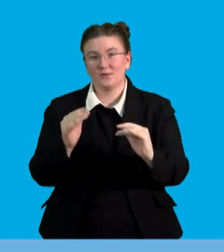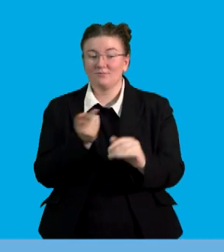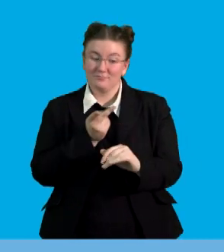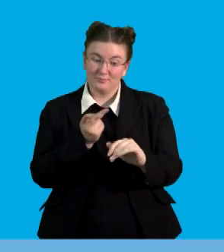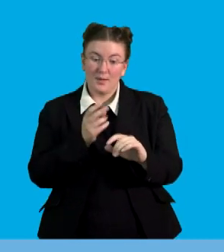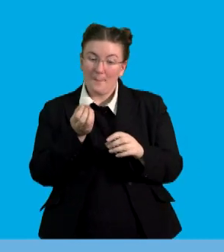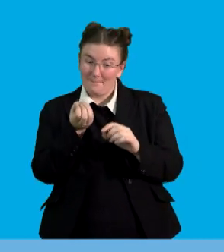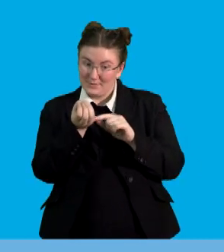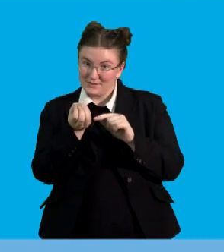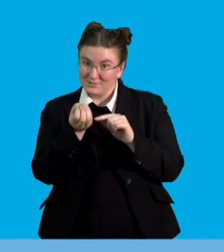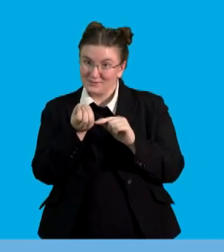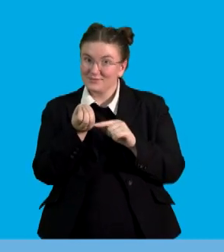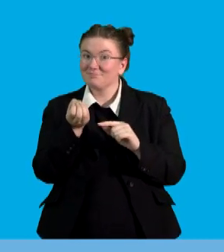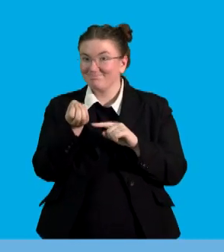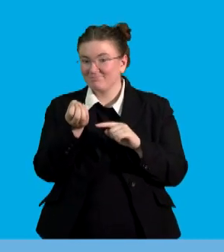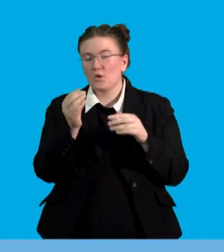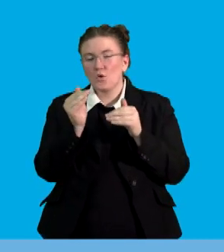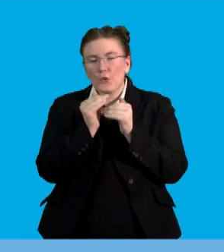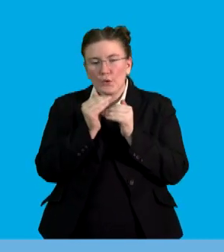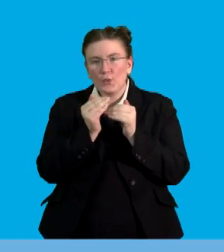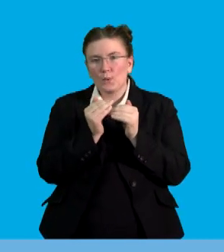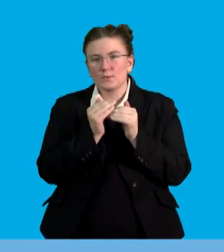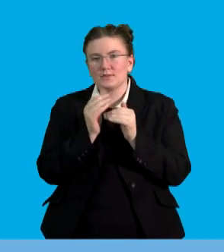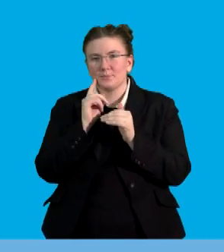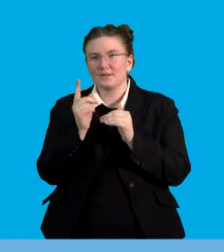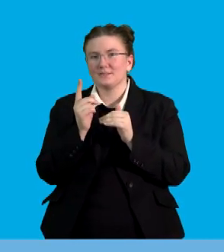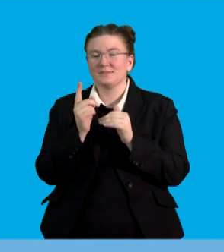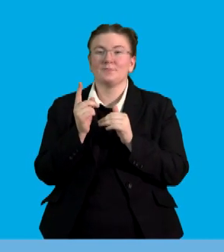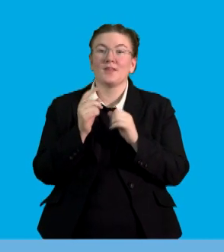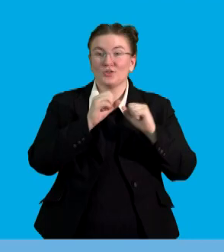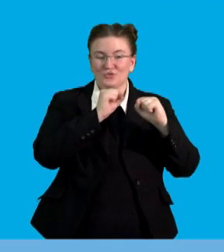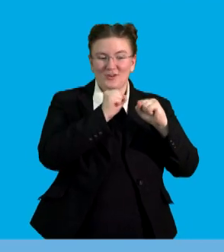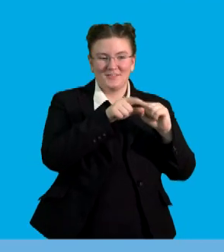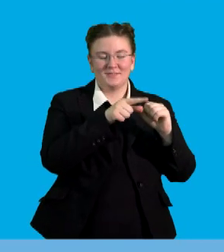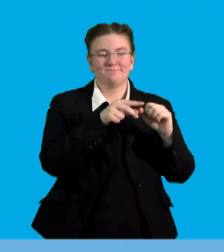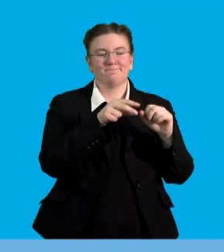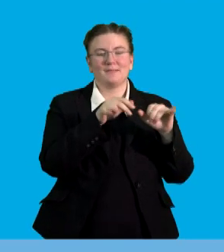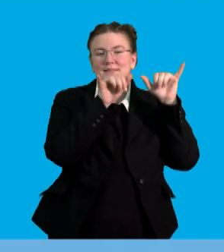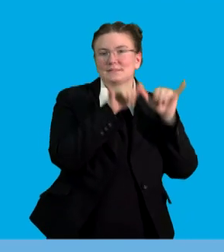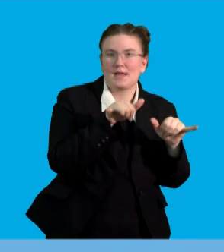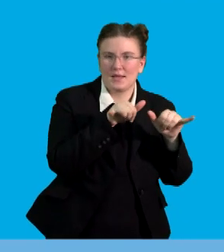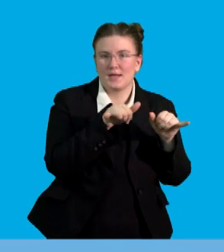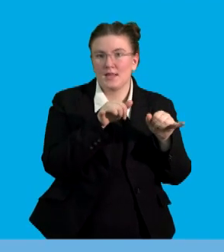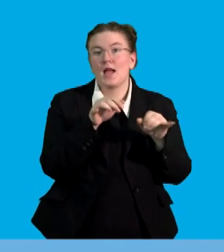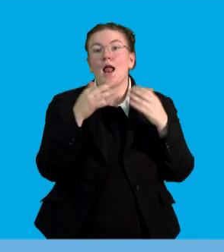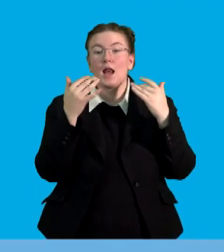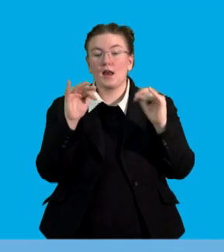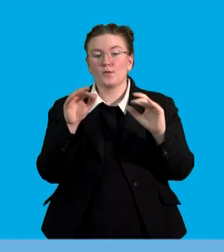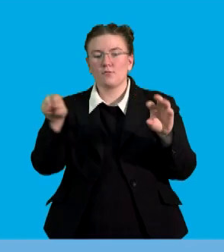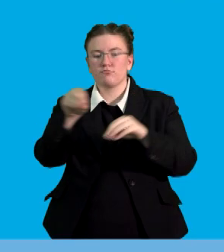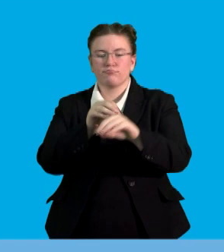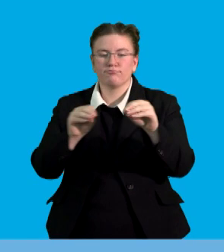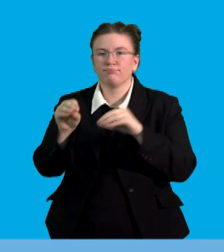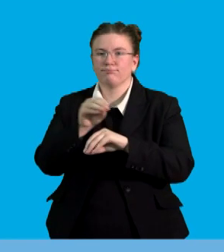together even though they are not locked into a fixed position. So now those ones are the liquids. The particles of a liquid are